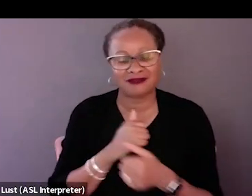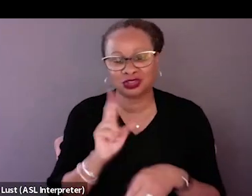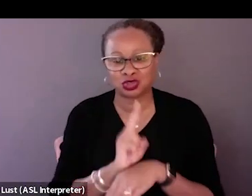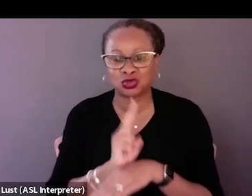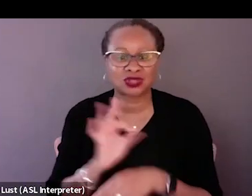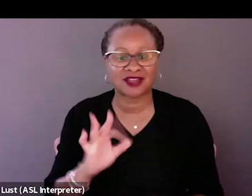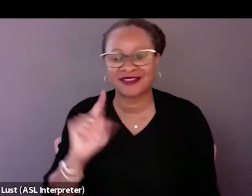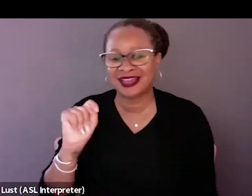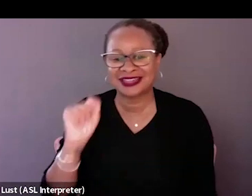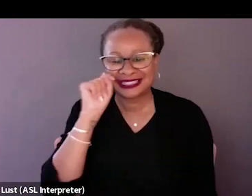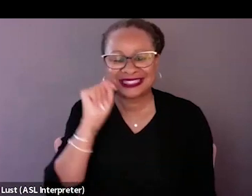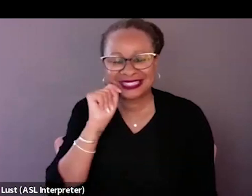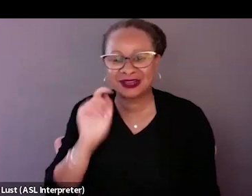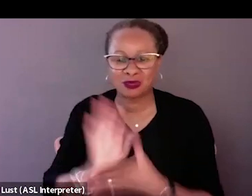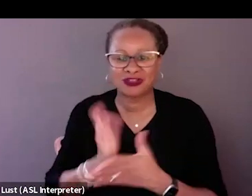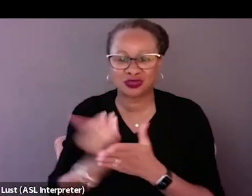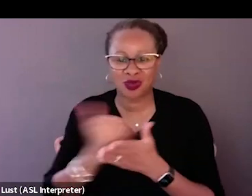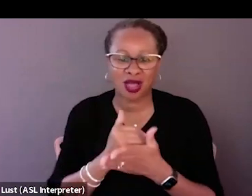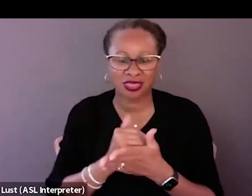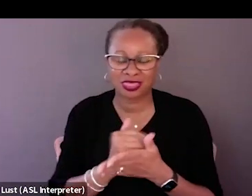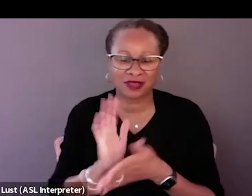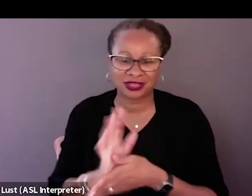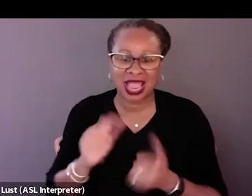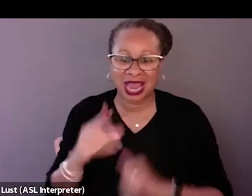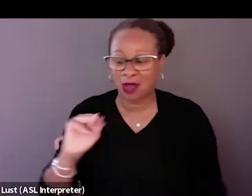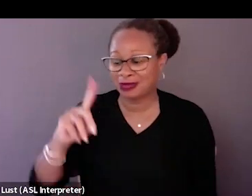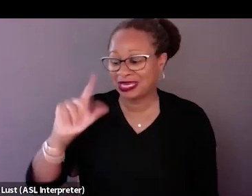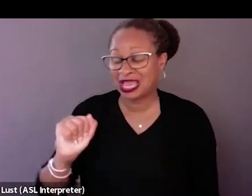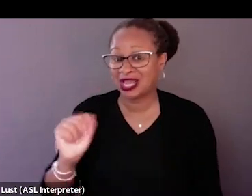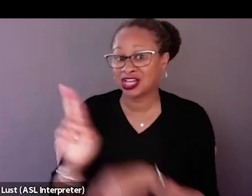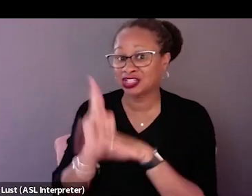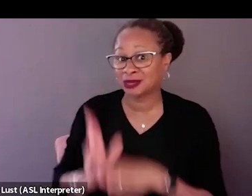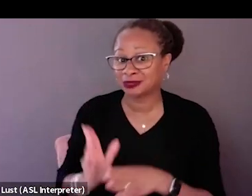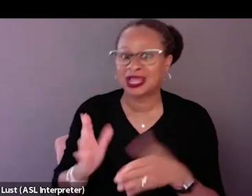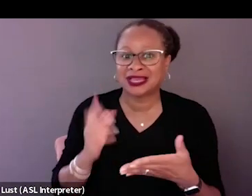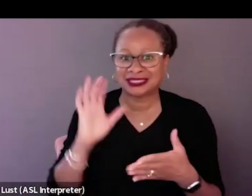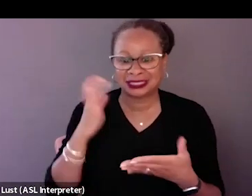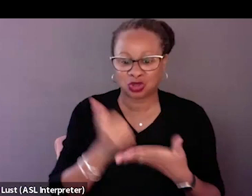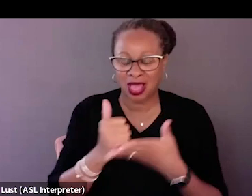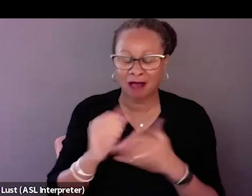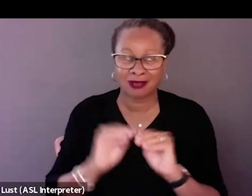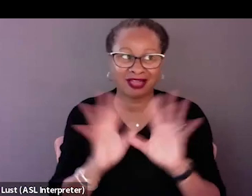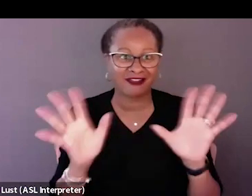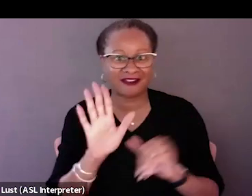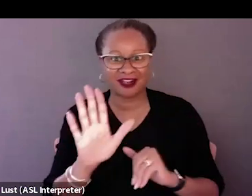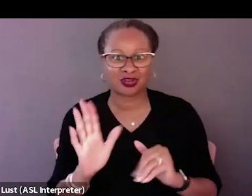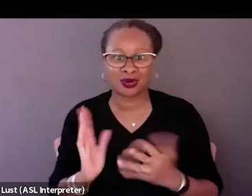teen movies throughout the film, and just how media consumption kind of seemed to help to articulate your